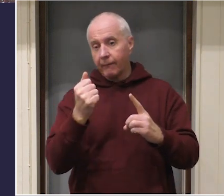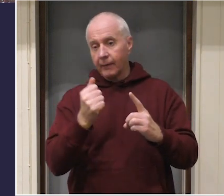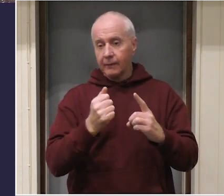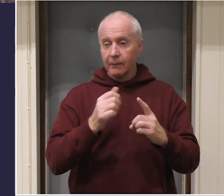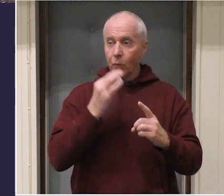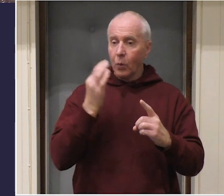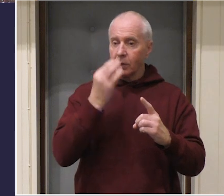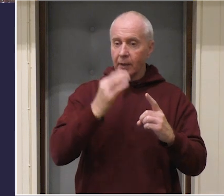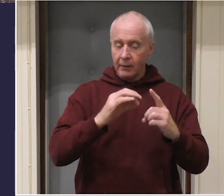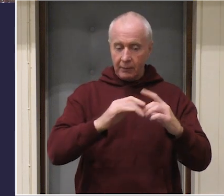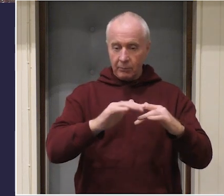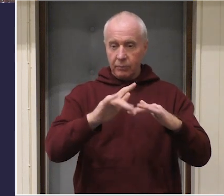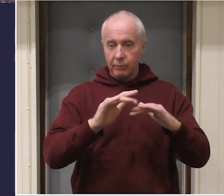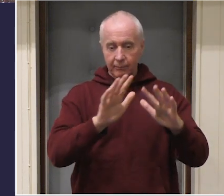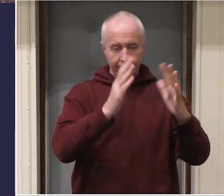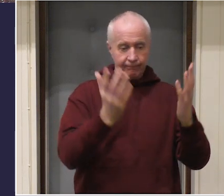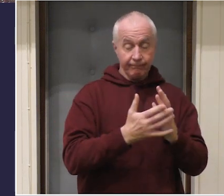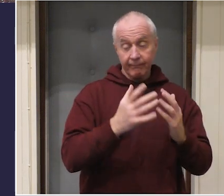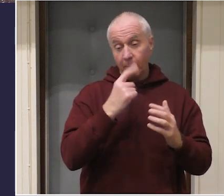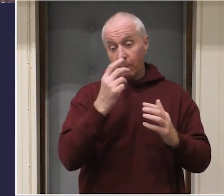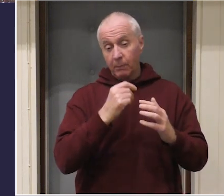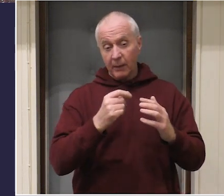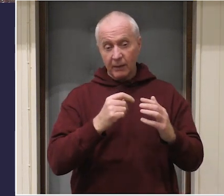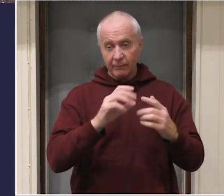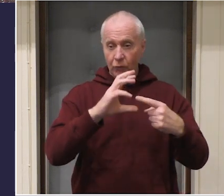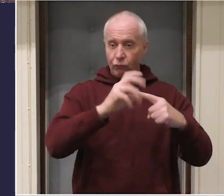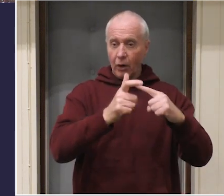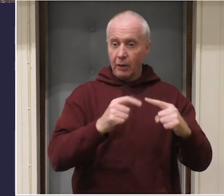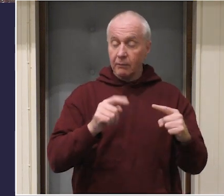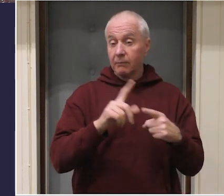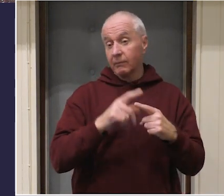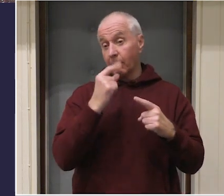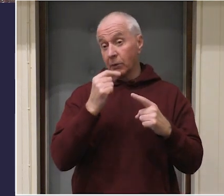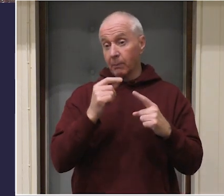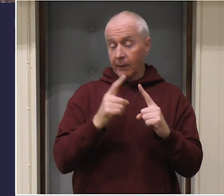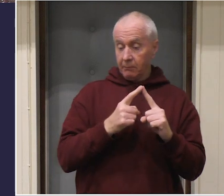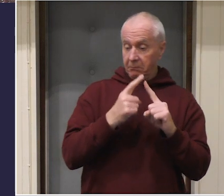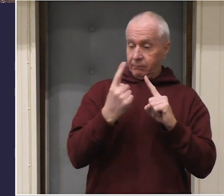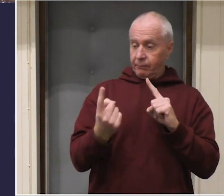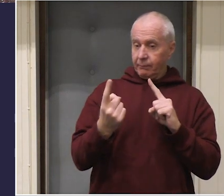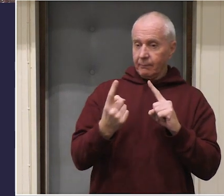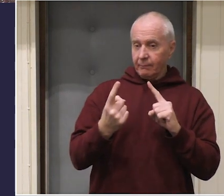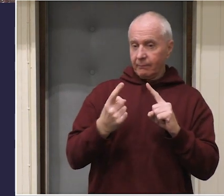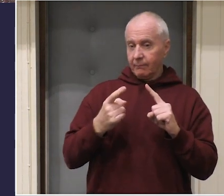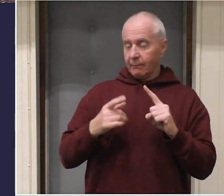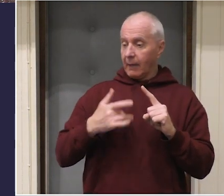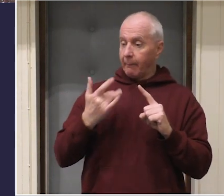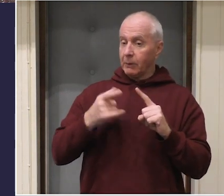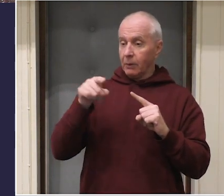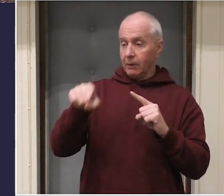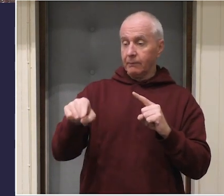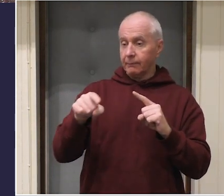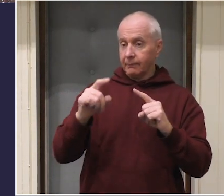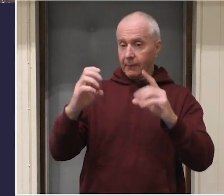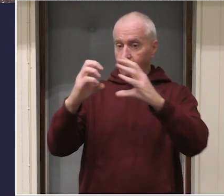surface. I would think it's probably rocky, so it may well be the closest habitable planet outside our solar system. It's definitely the closest